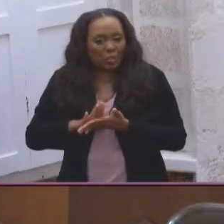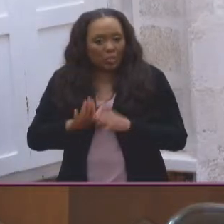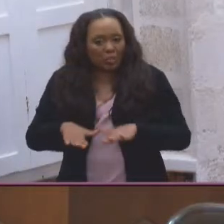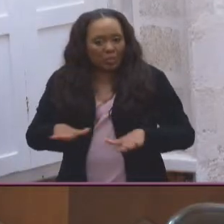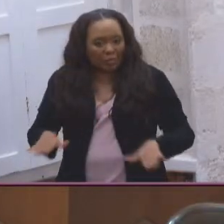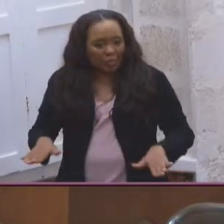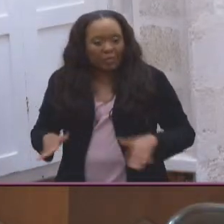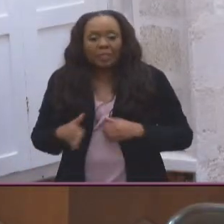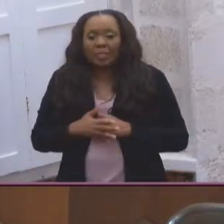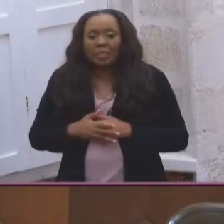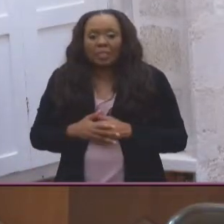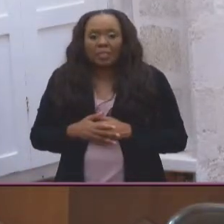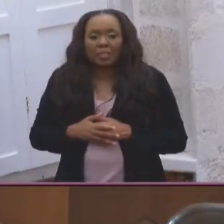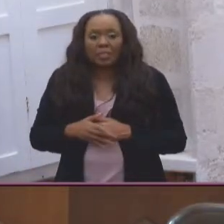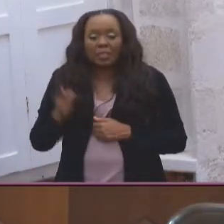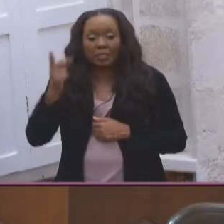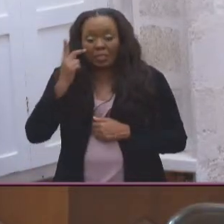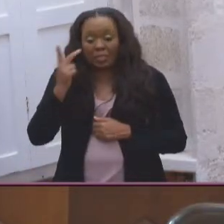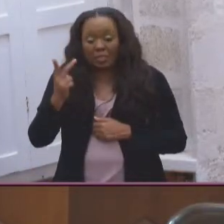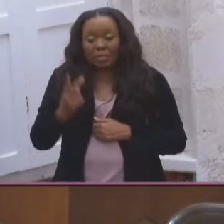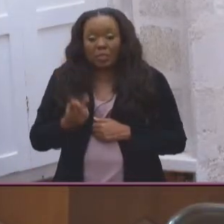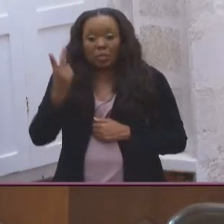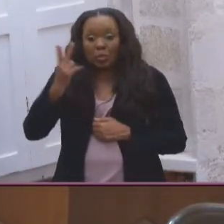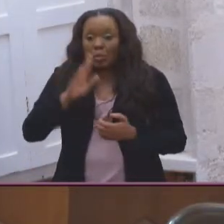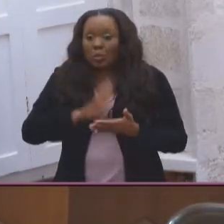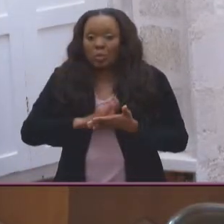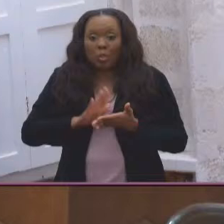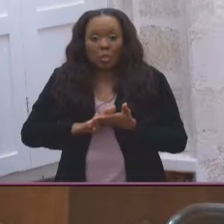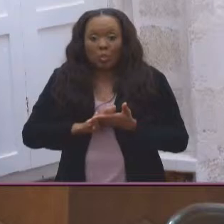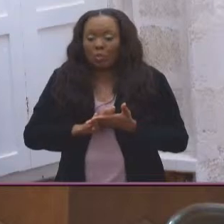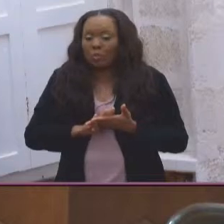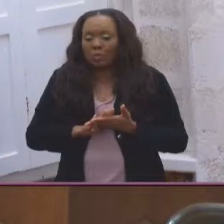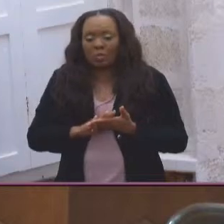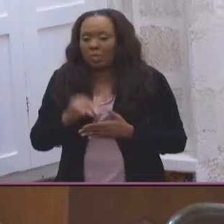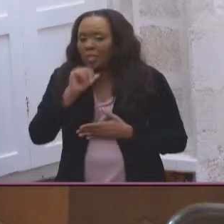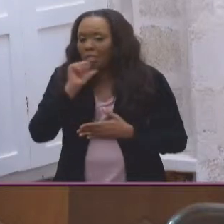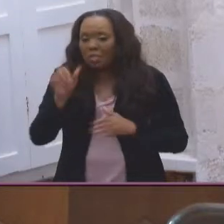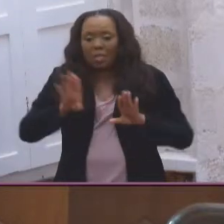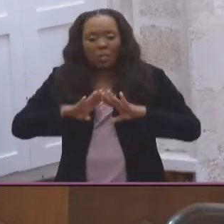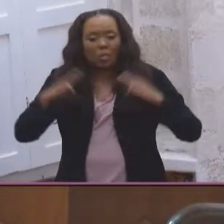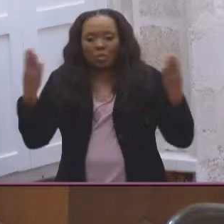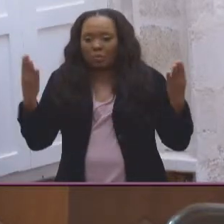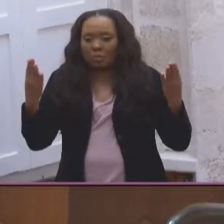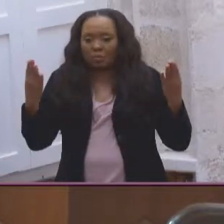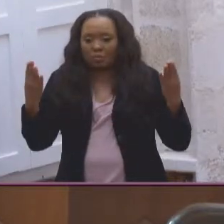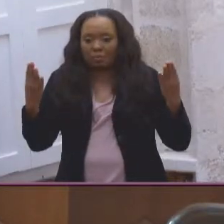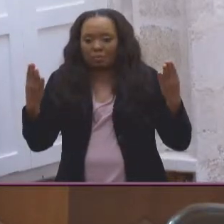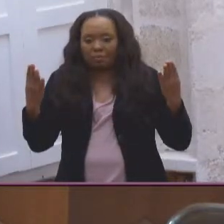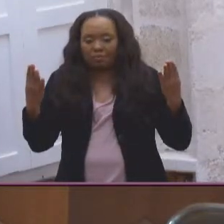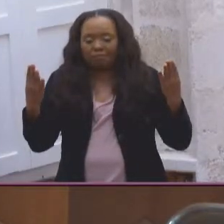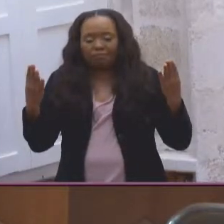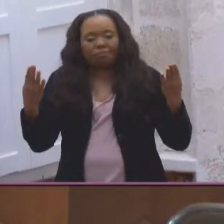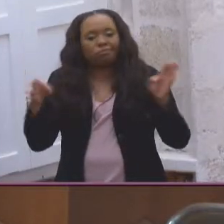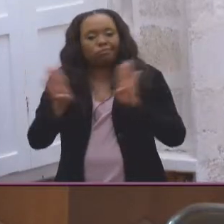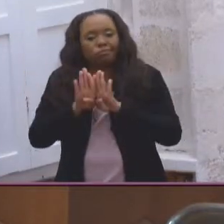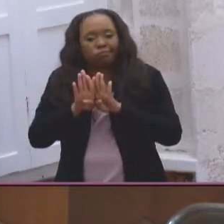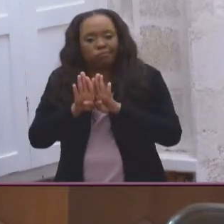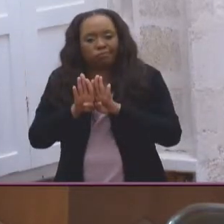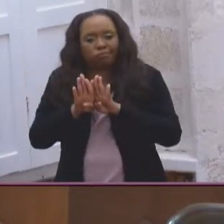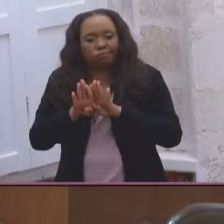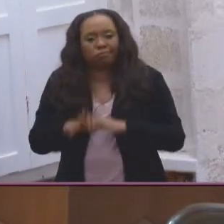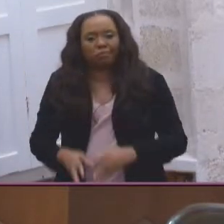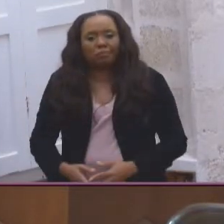and as you've seen, there were 2 schools which had to, well, remain closed and will open